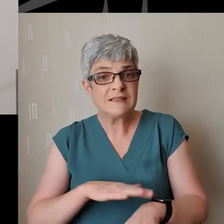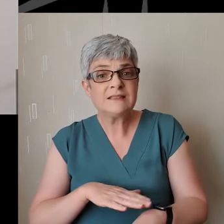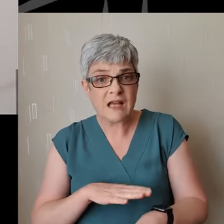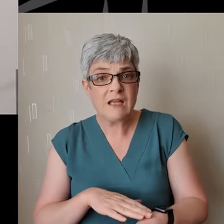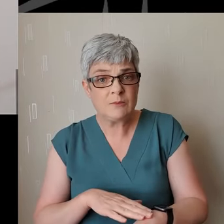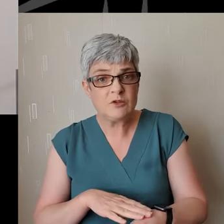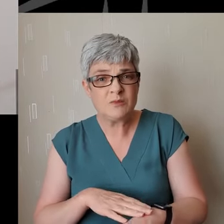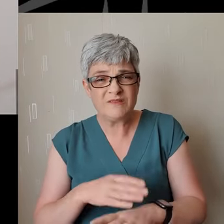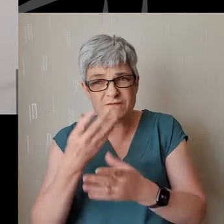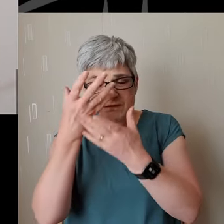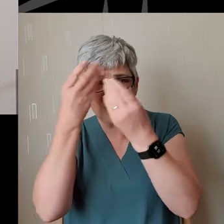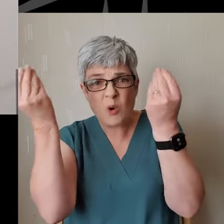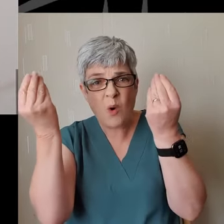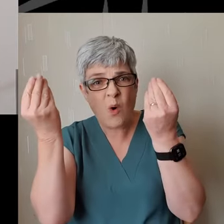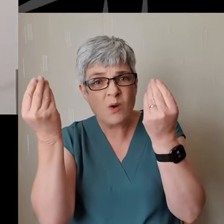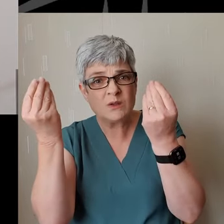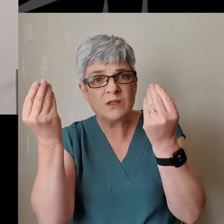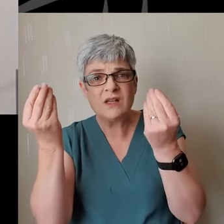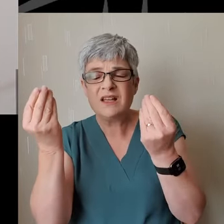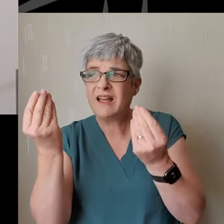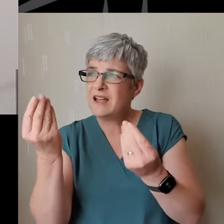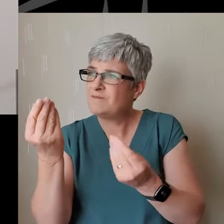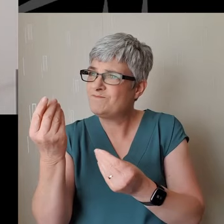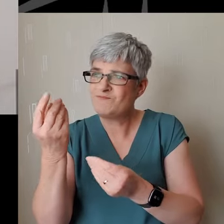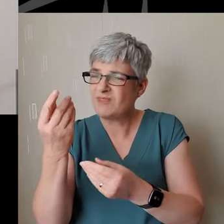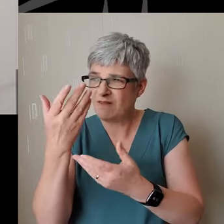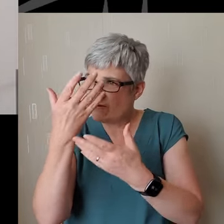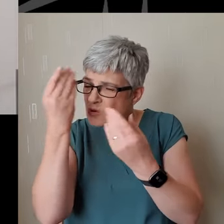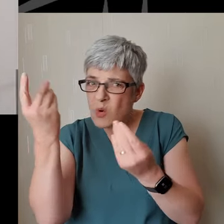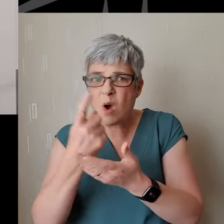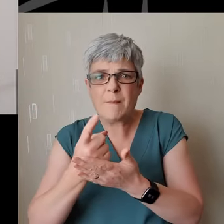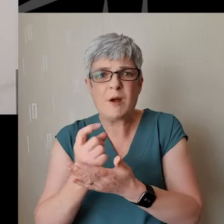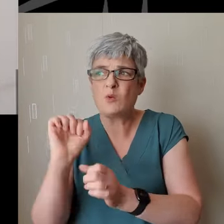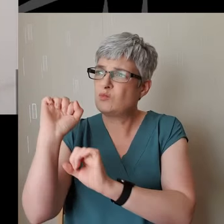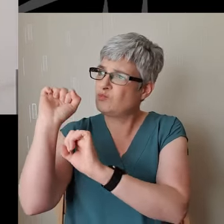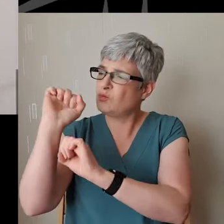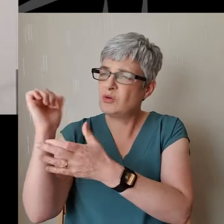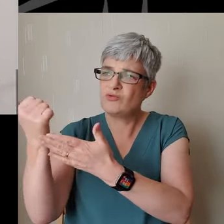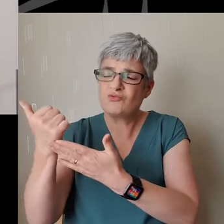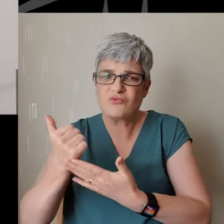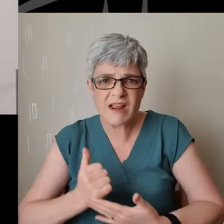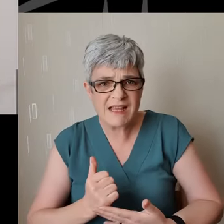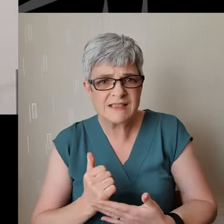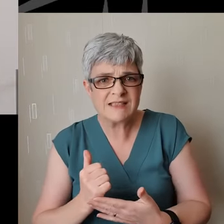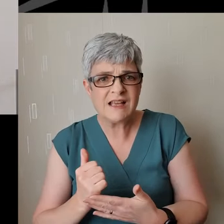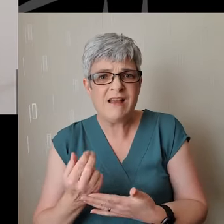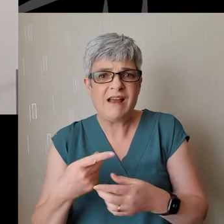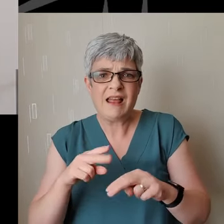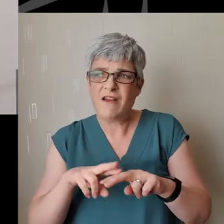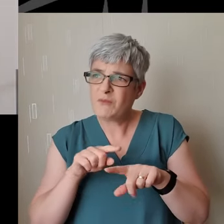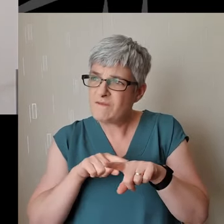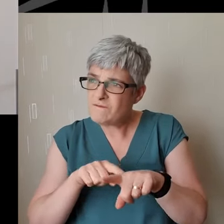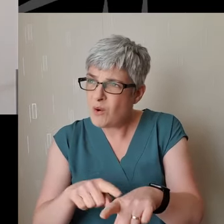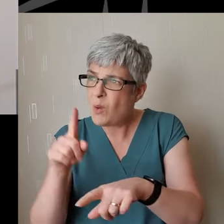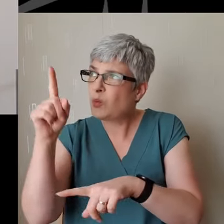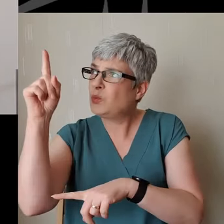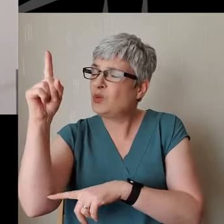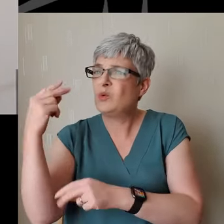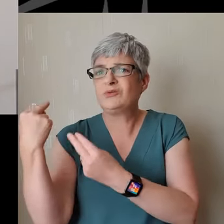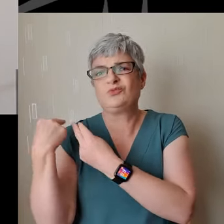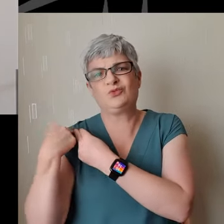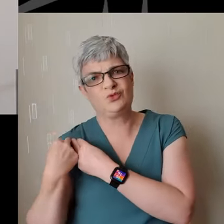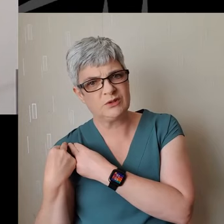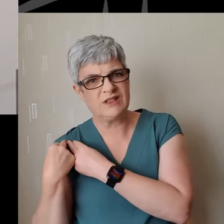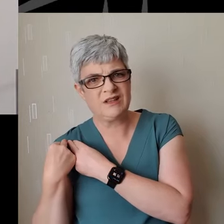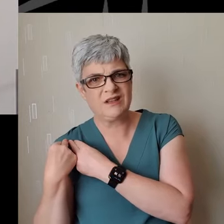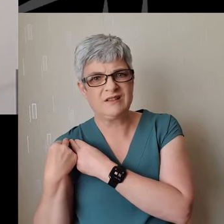There are times when we've forgotten and overlooked your grace, and following you has been a duty and a drudge.